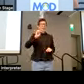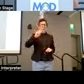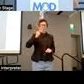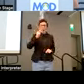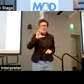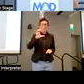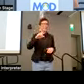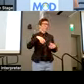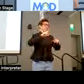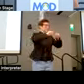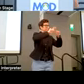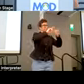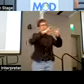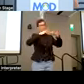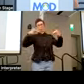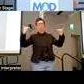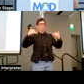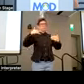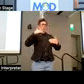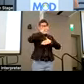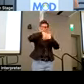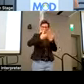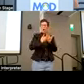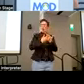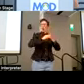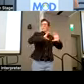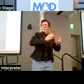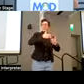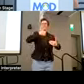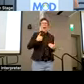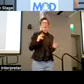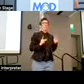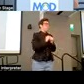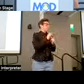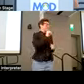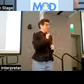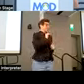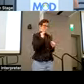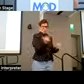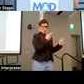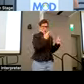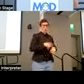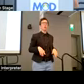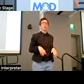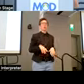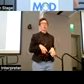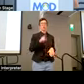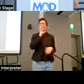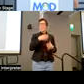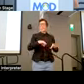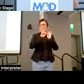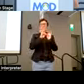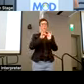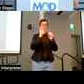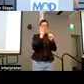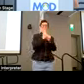demographic population of individuals has individuals with disabilities. And it is so important if